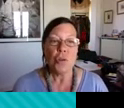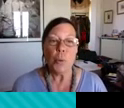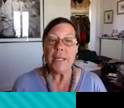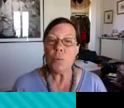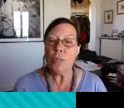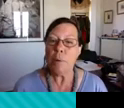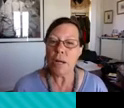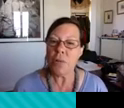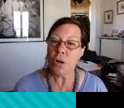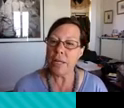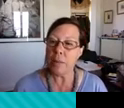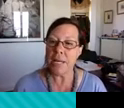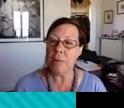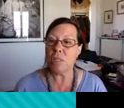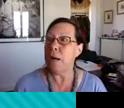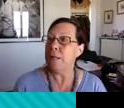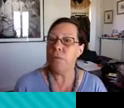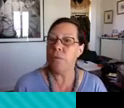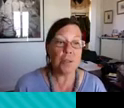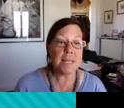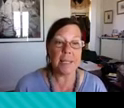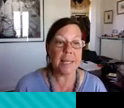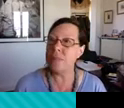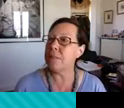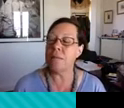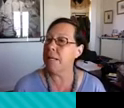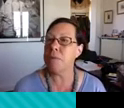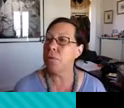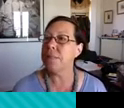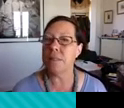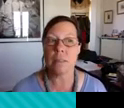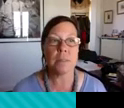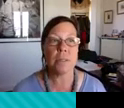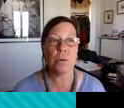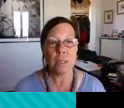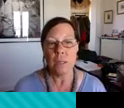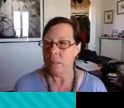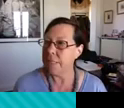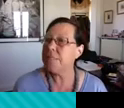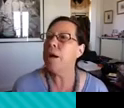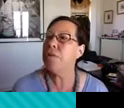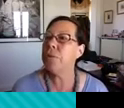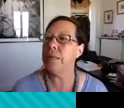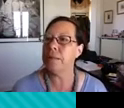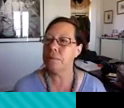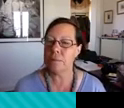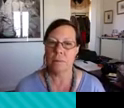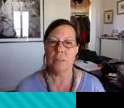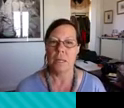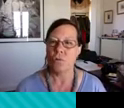and to weaken the ruling party through hurting the pandemic response with false allegations and empty criticisms. So this is why they're doing